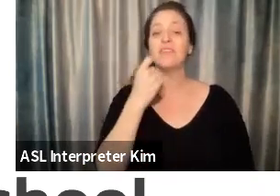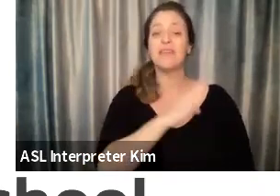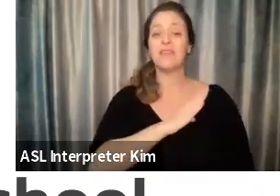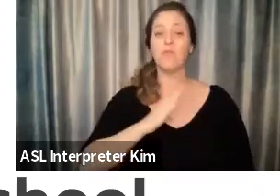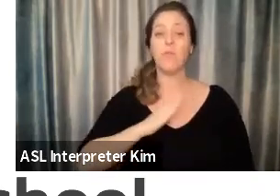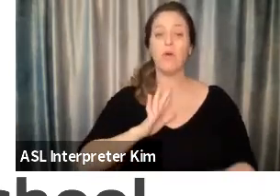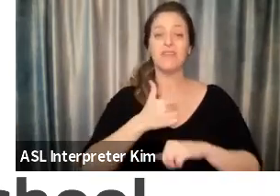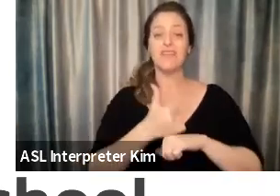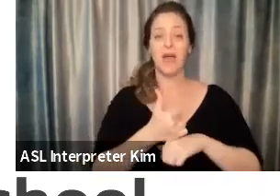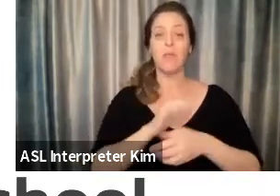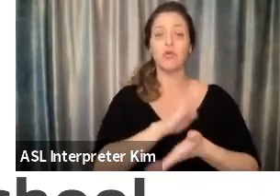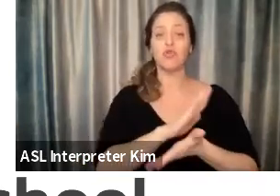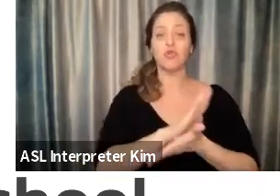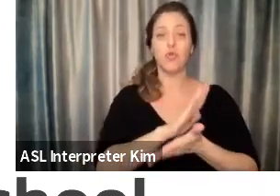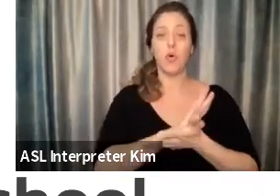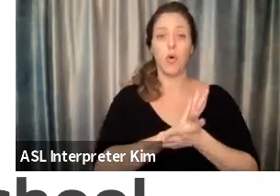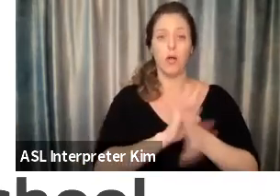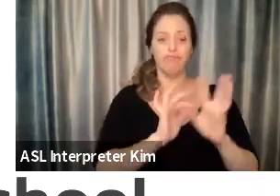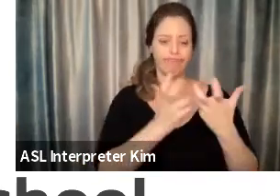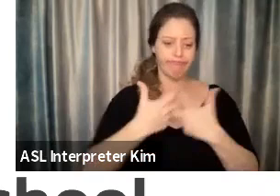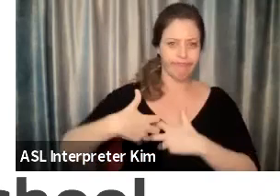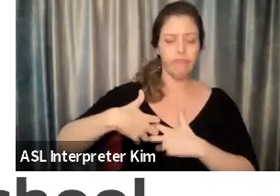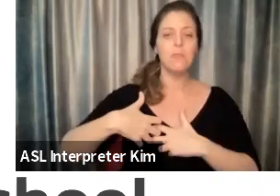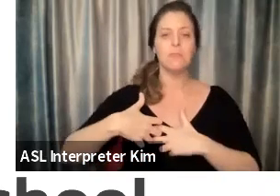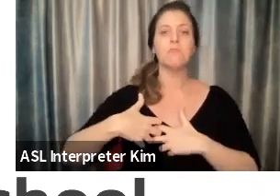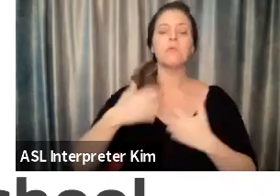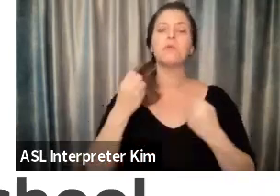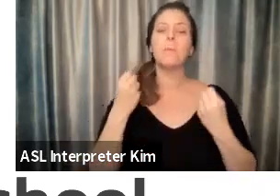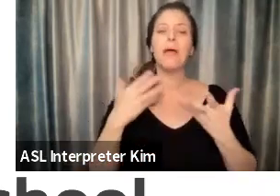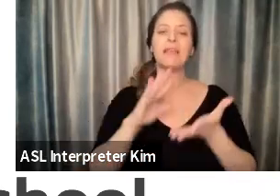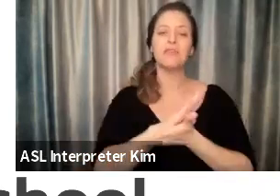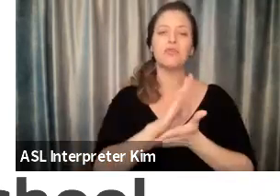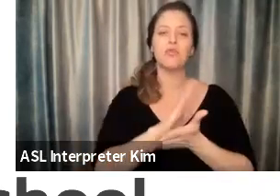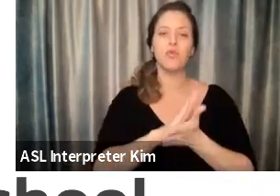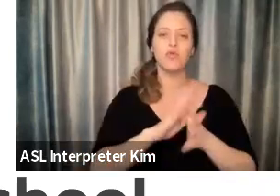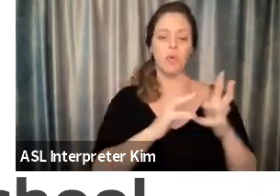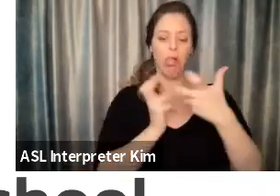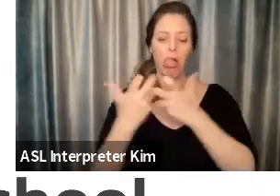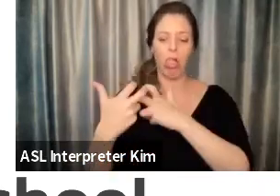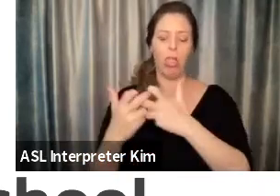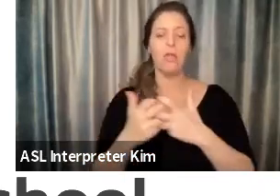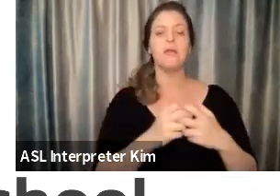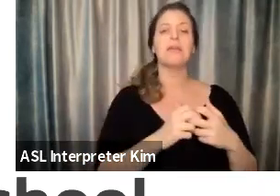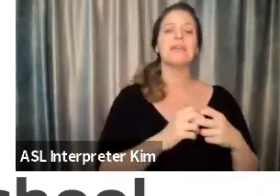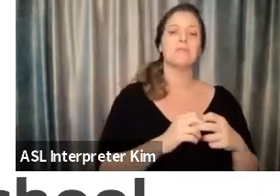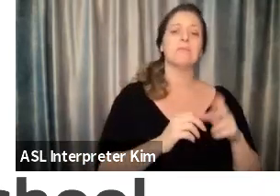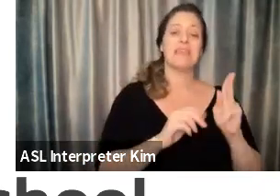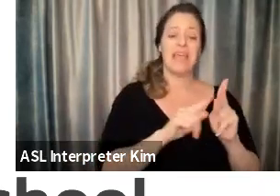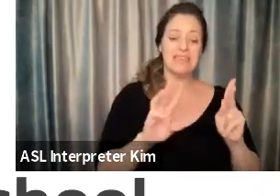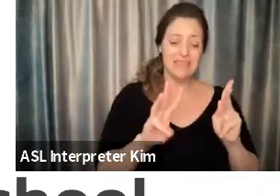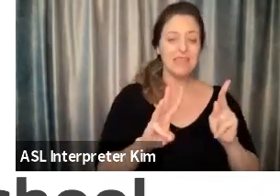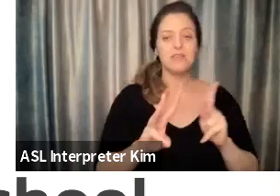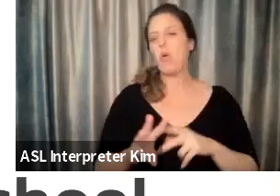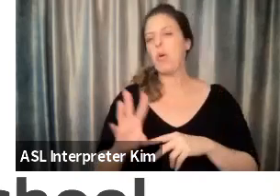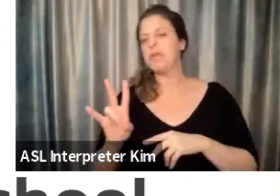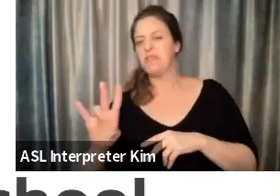configuration to make sure that many of our schools would fit into what are called K6 or 7-8s or 9-12 models.